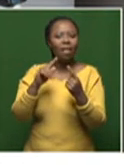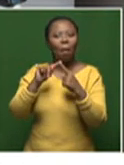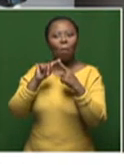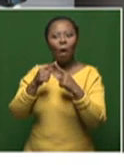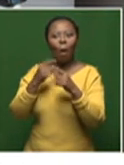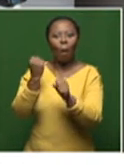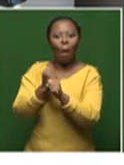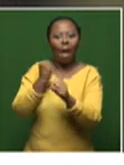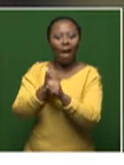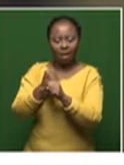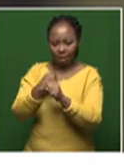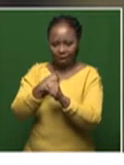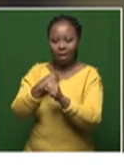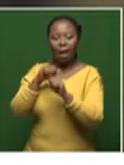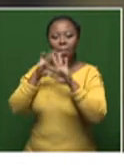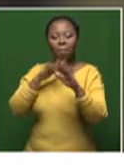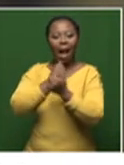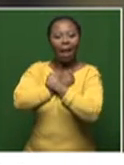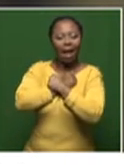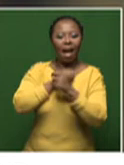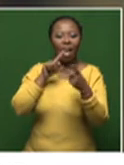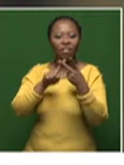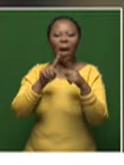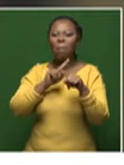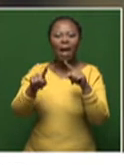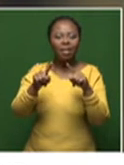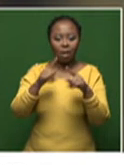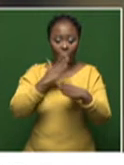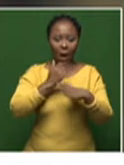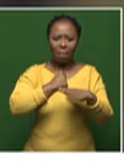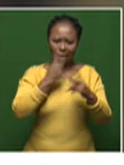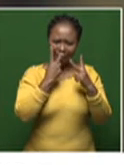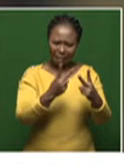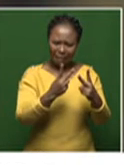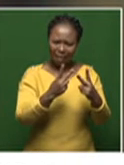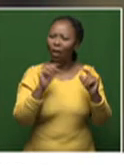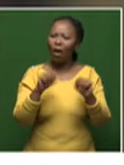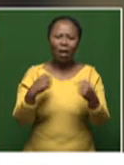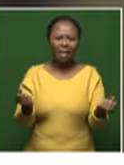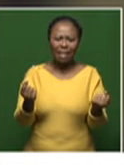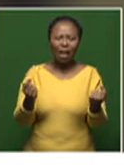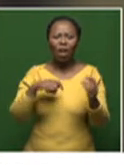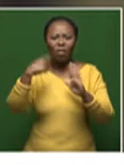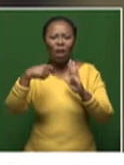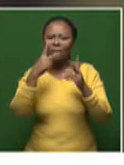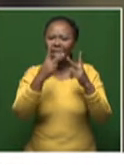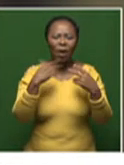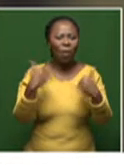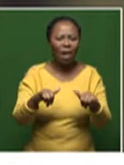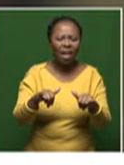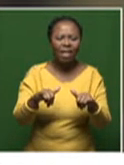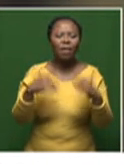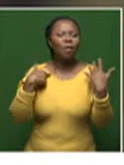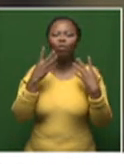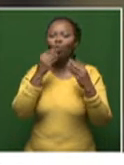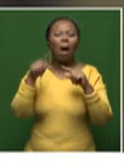if the people that I love and care about can't actually watch this film? And the people who experience what I'm